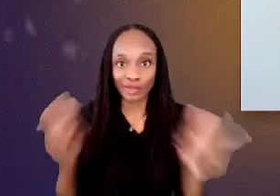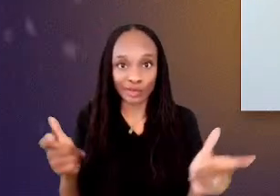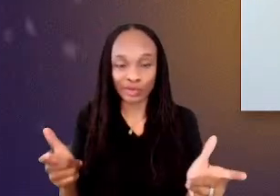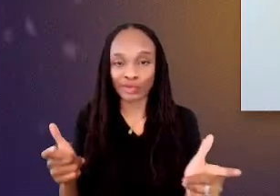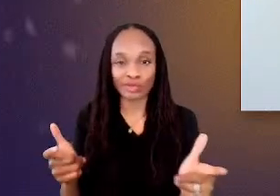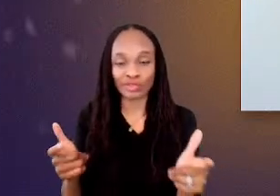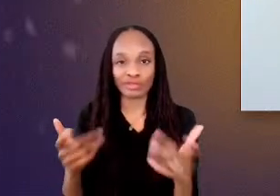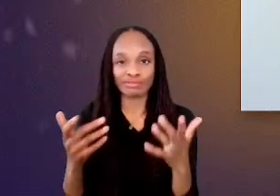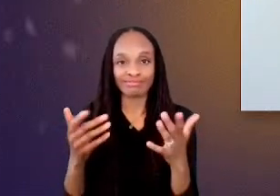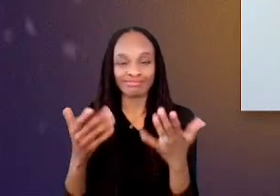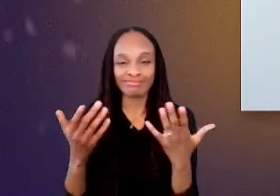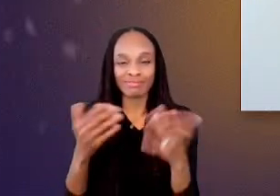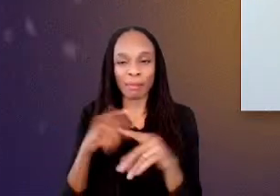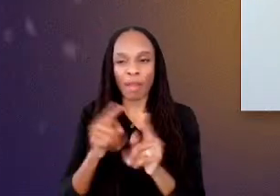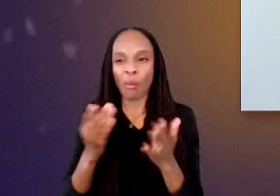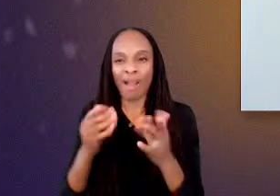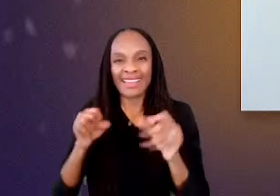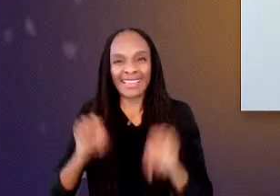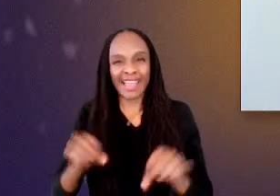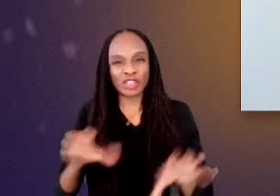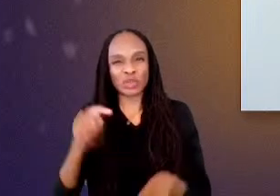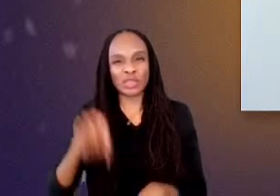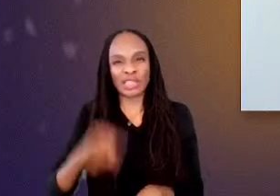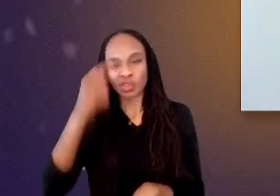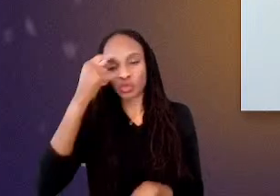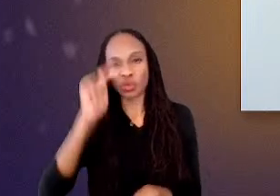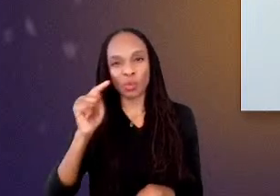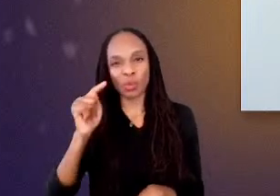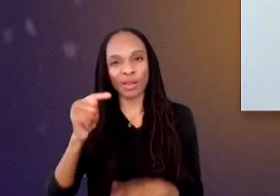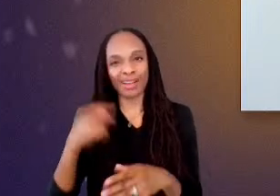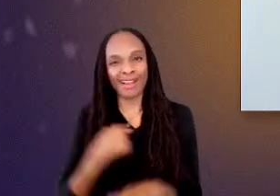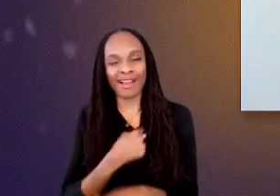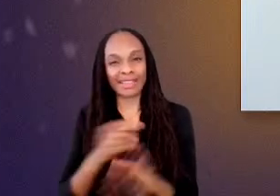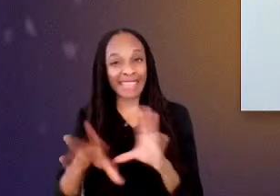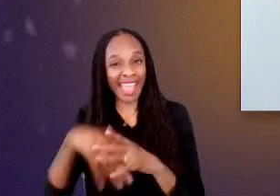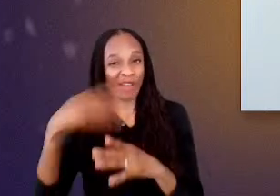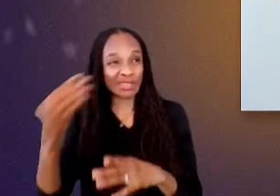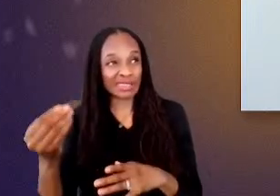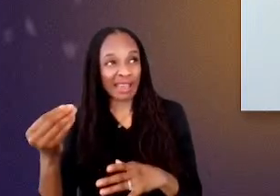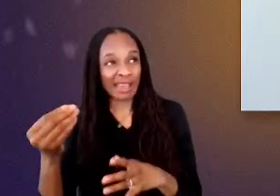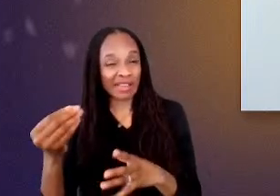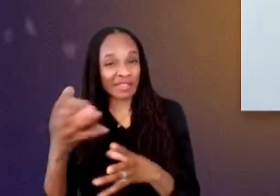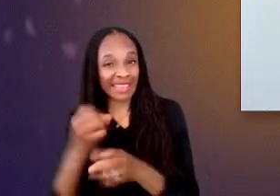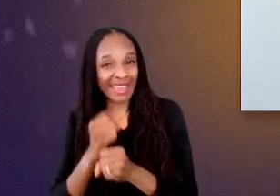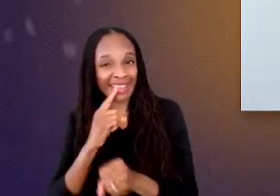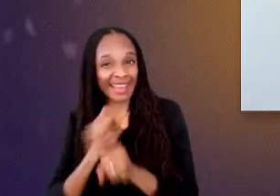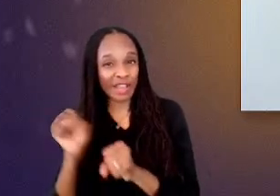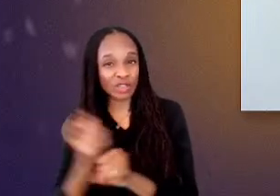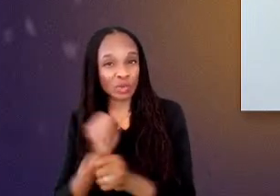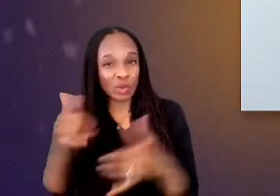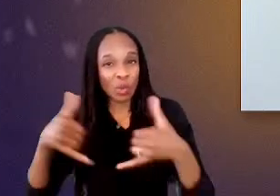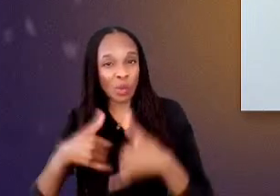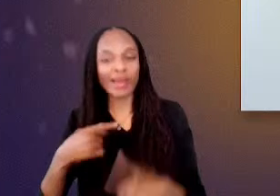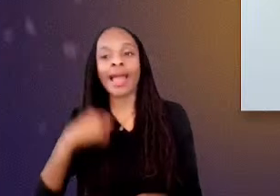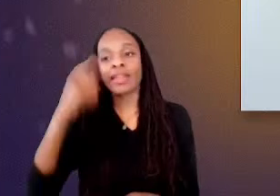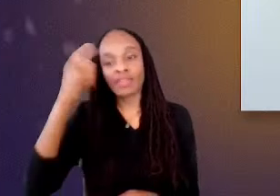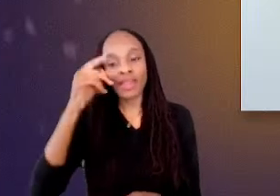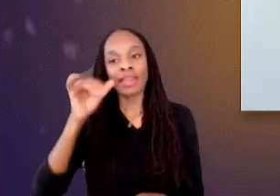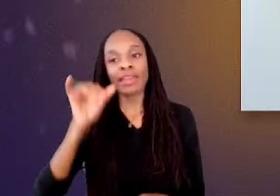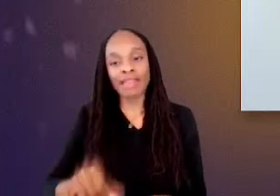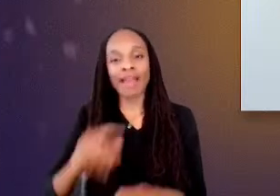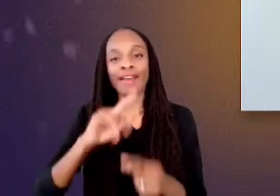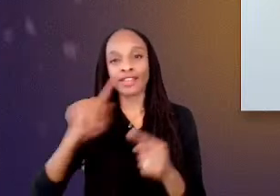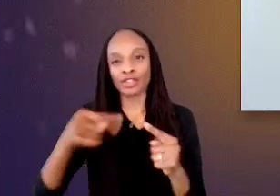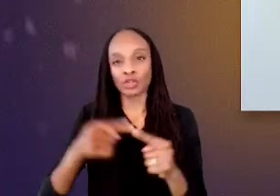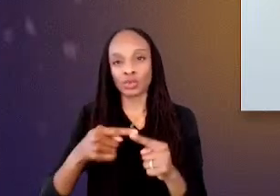could this do for us outside of getting an actual award? And so I think that's when we started to think